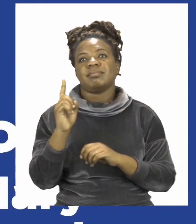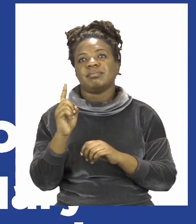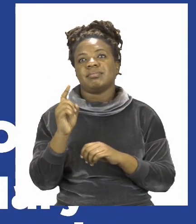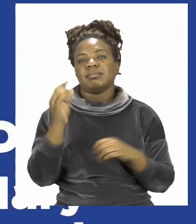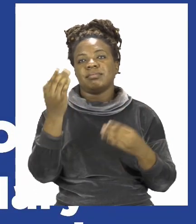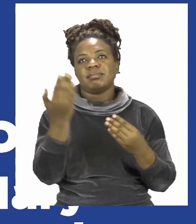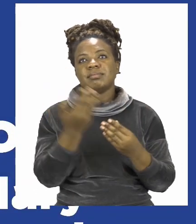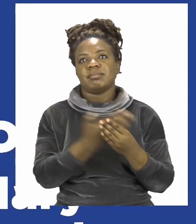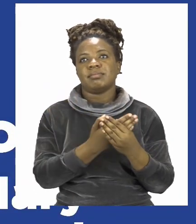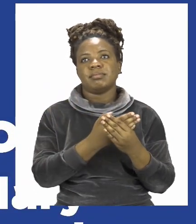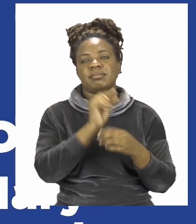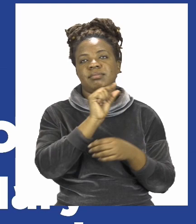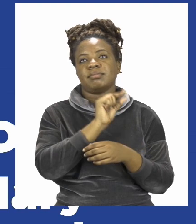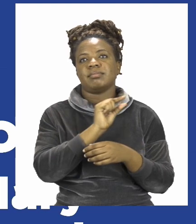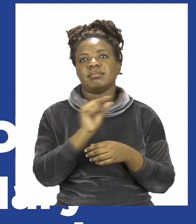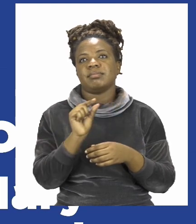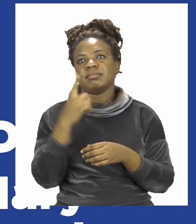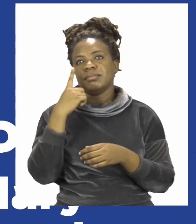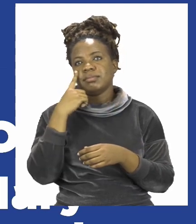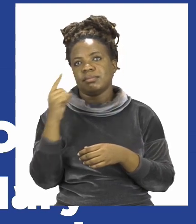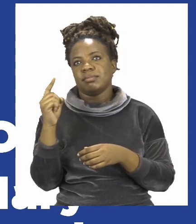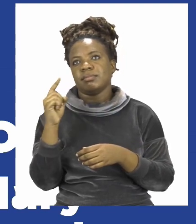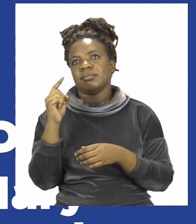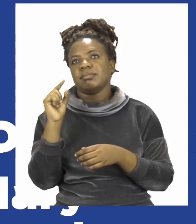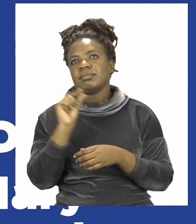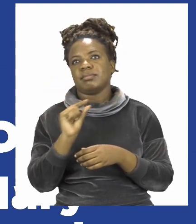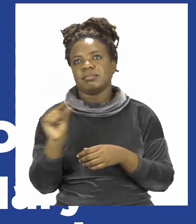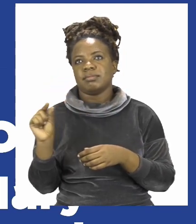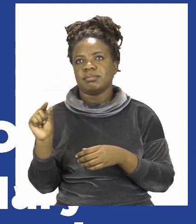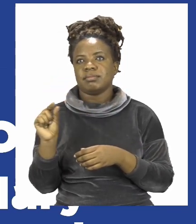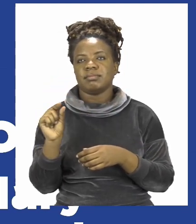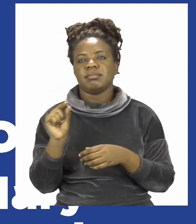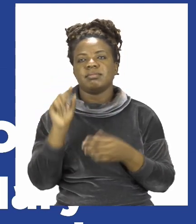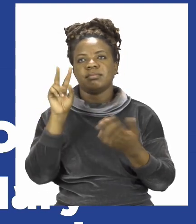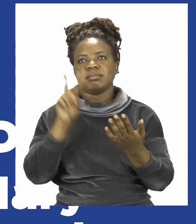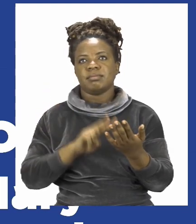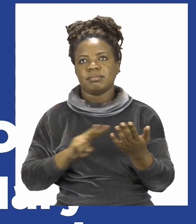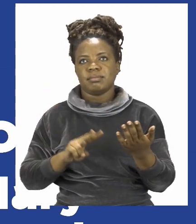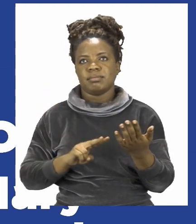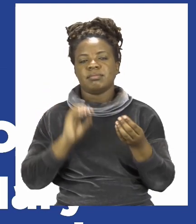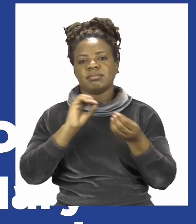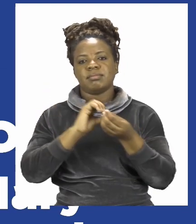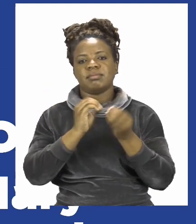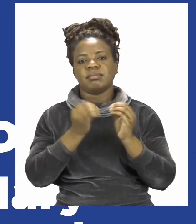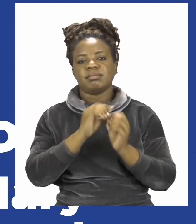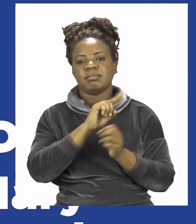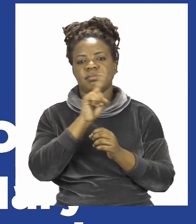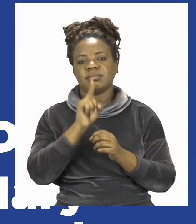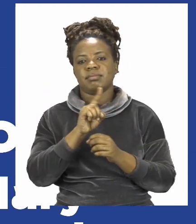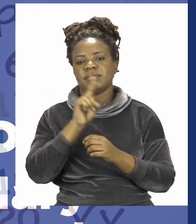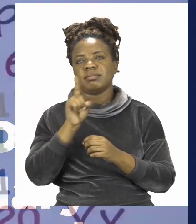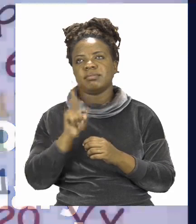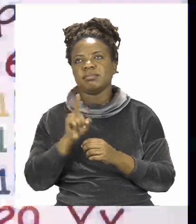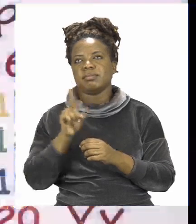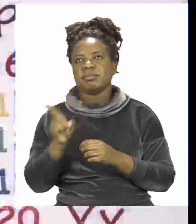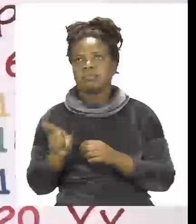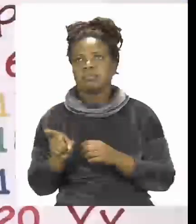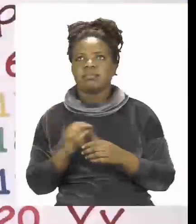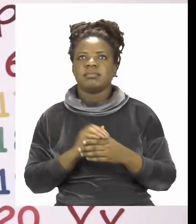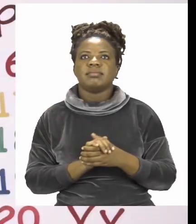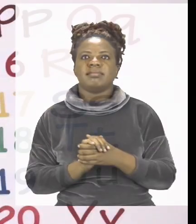about vocabulary, sight words, reading, and number patterns.